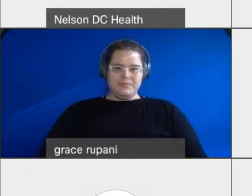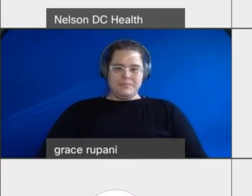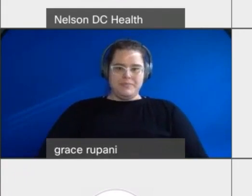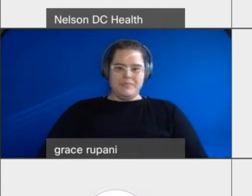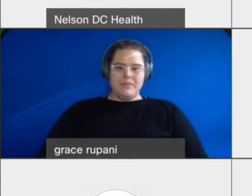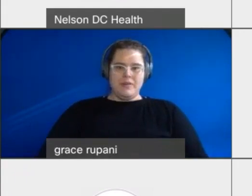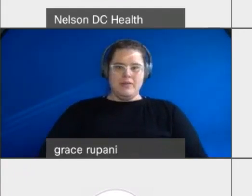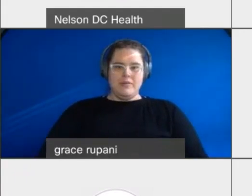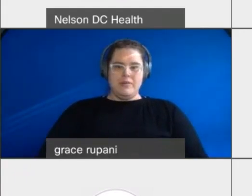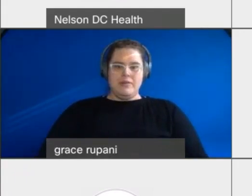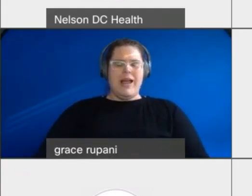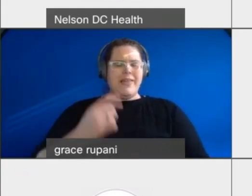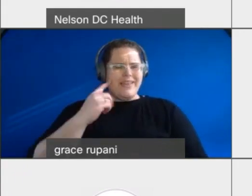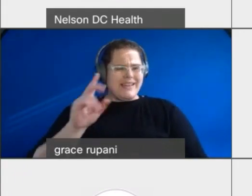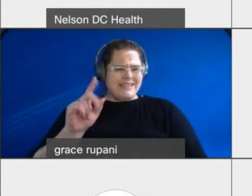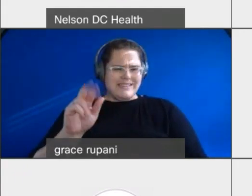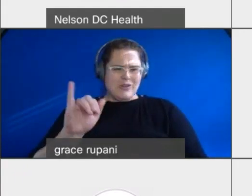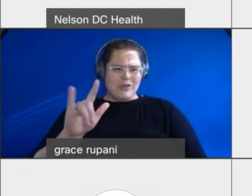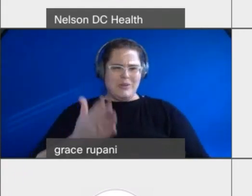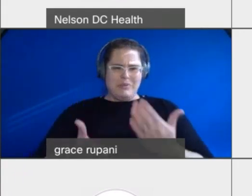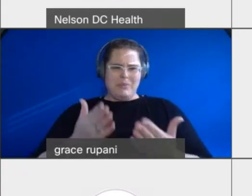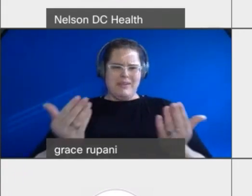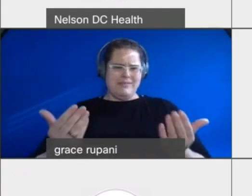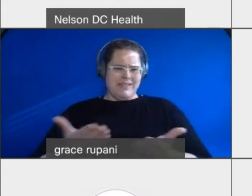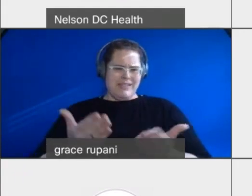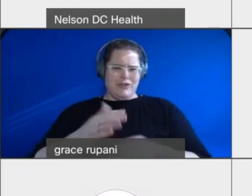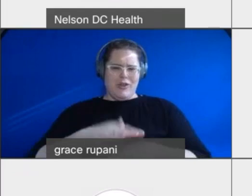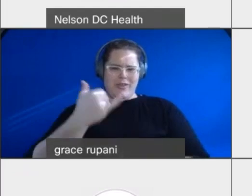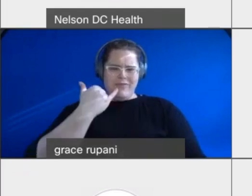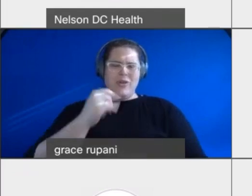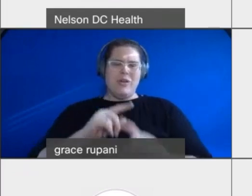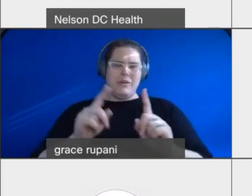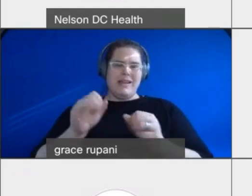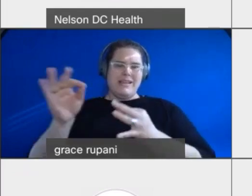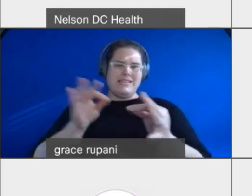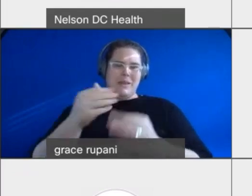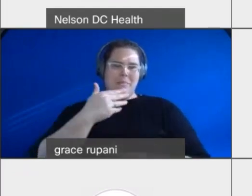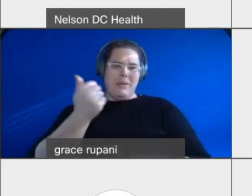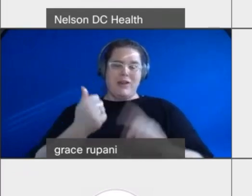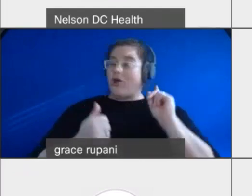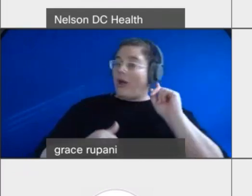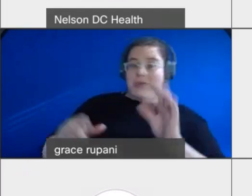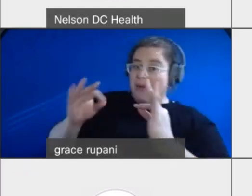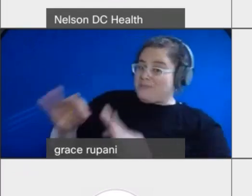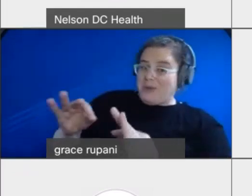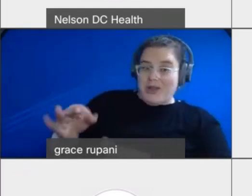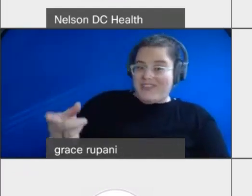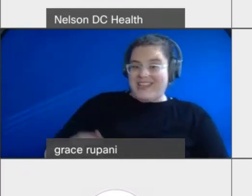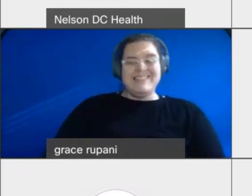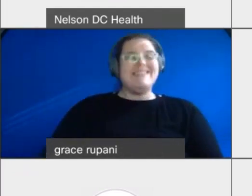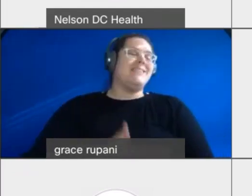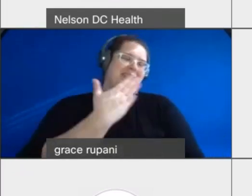on this call, and she can explain it a little bit better than I. But that was I just thought that. Yeah, thank you, Daryl.